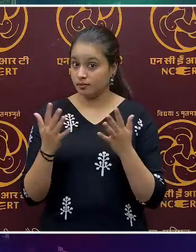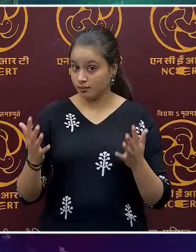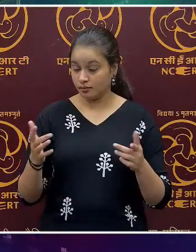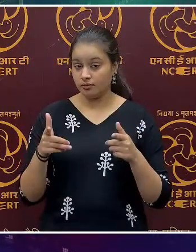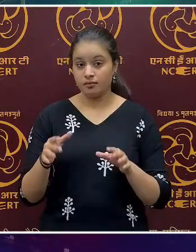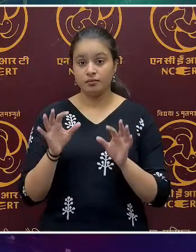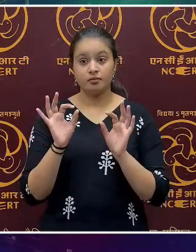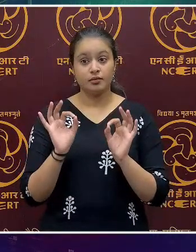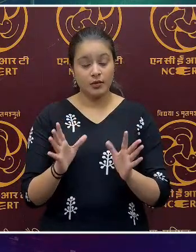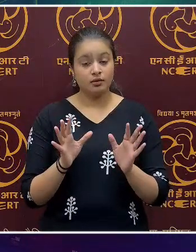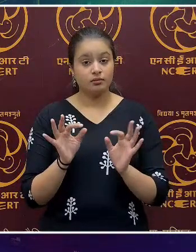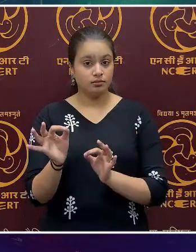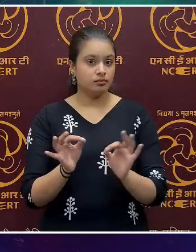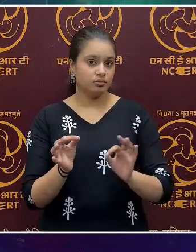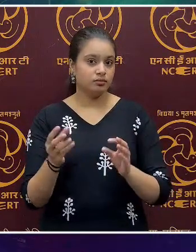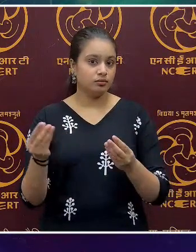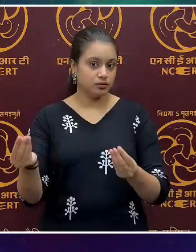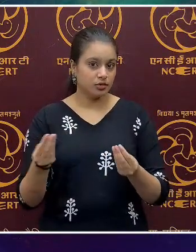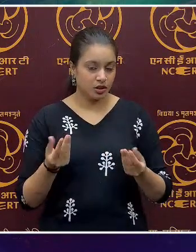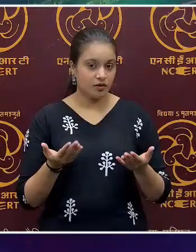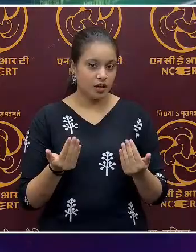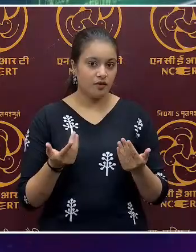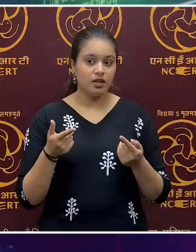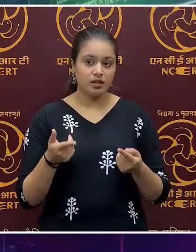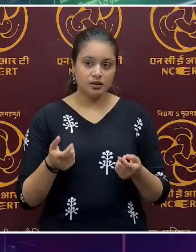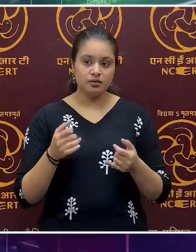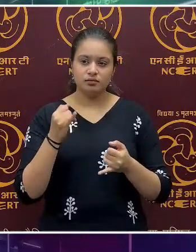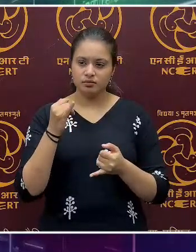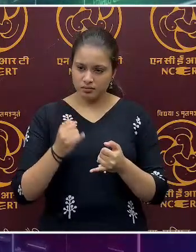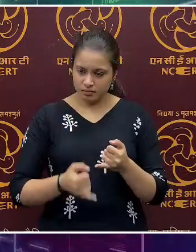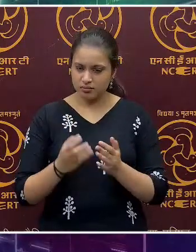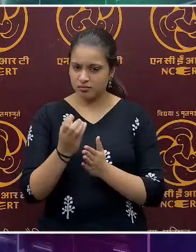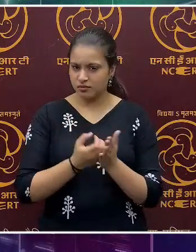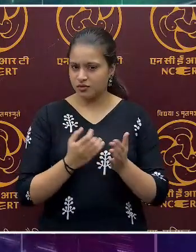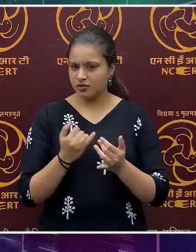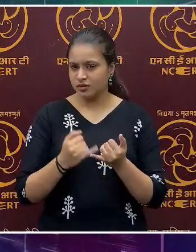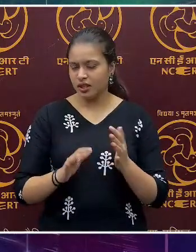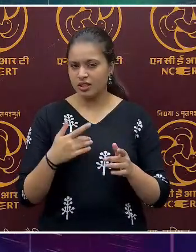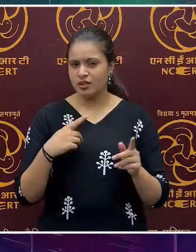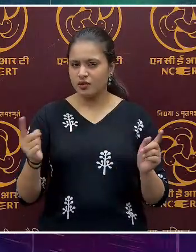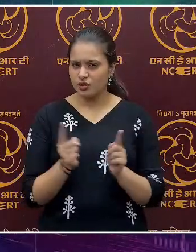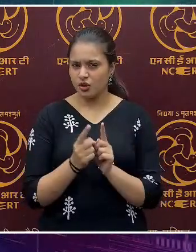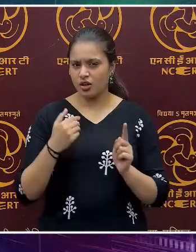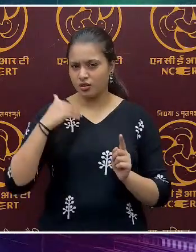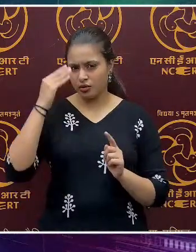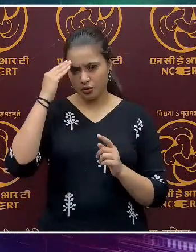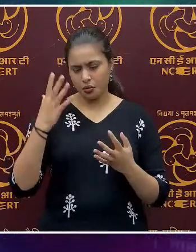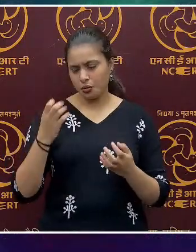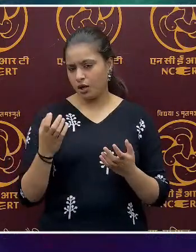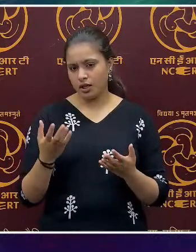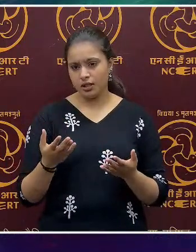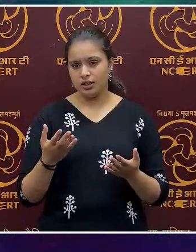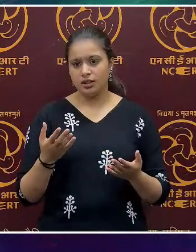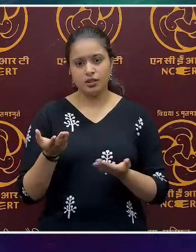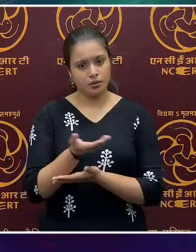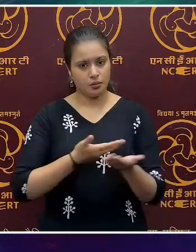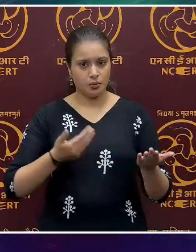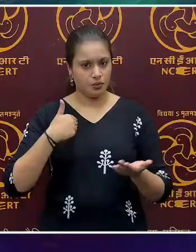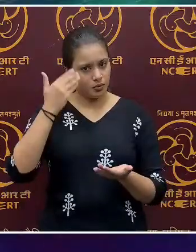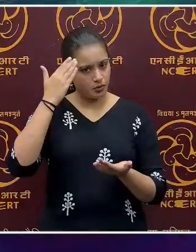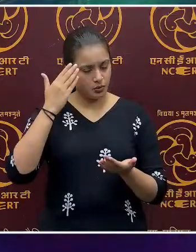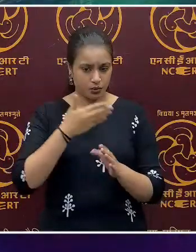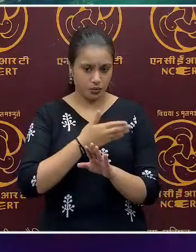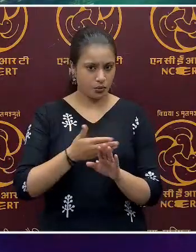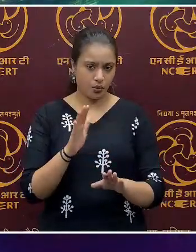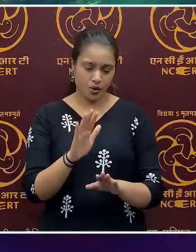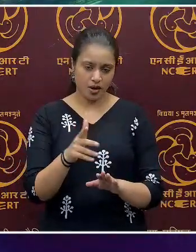wonderful explanation. And at this very end of this program, in a very short, we want to know, sir, as we all know till now,